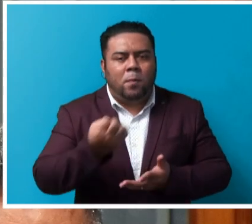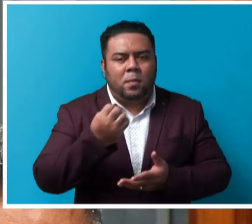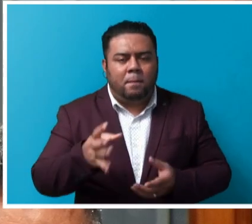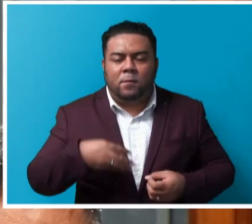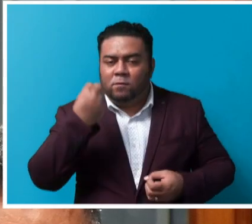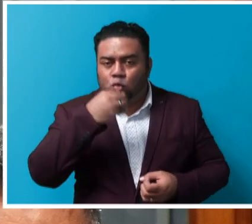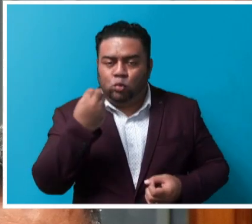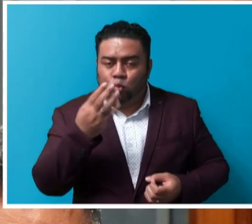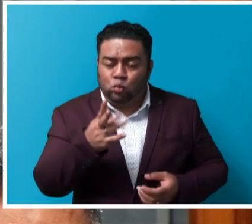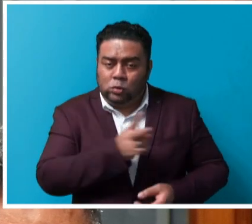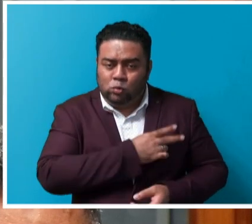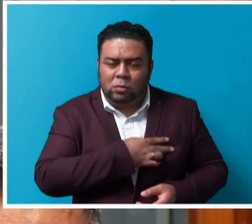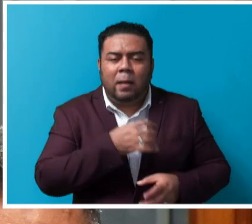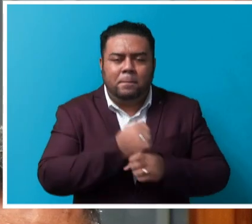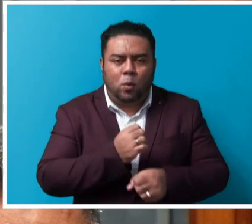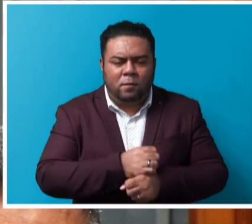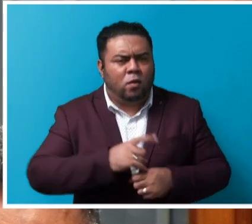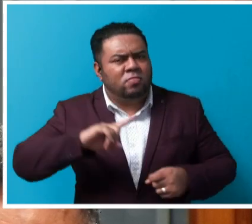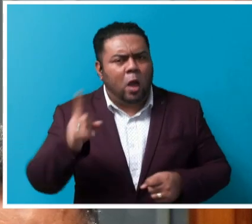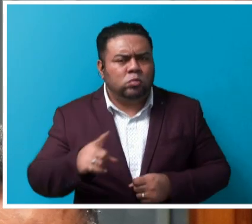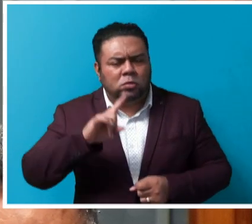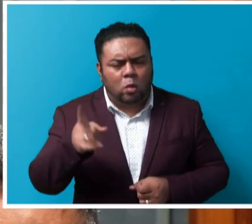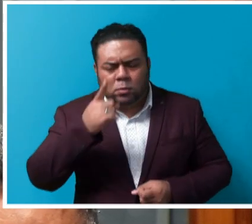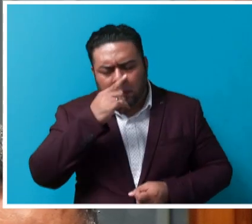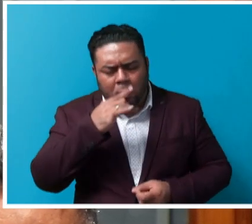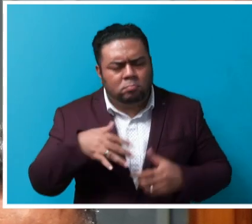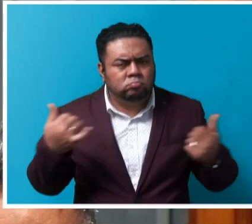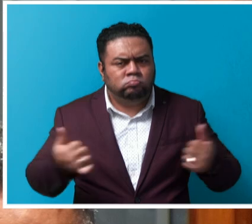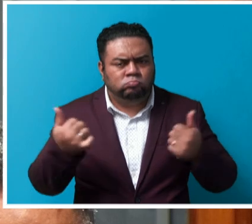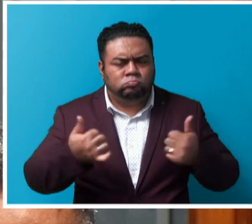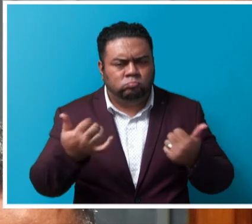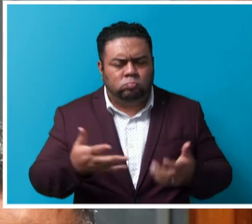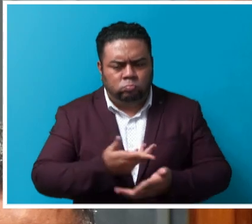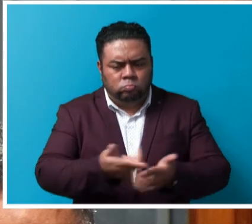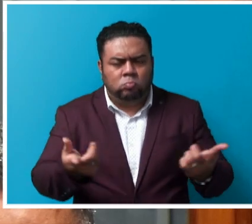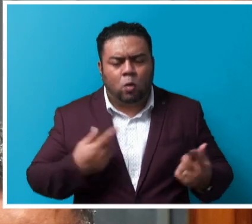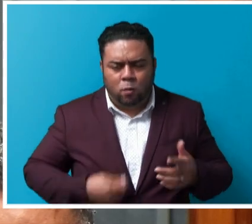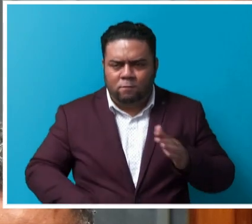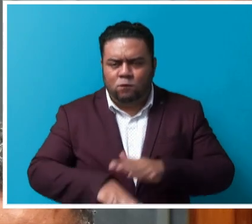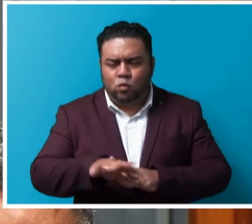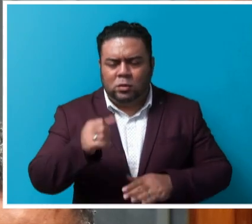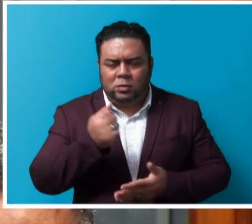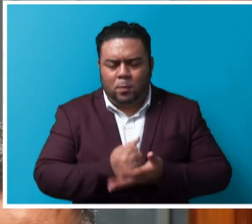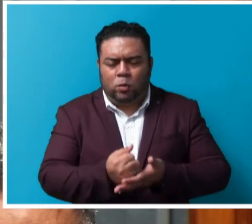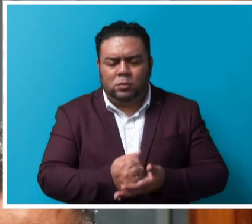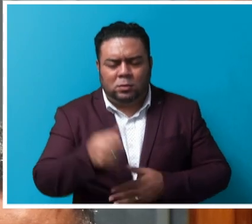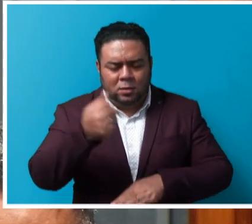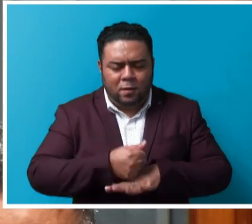security and employment opportunities for thousands of Fijians. Our ministry fully supports government's initiatives to